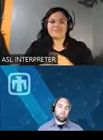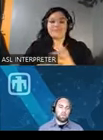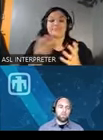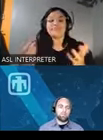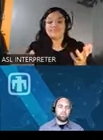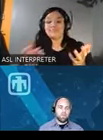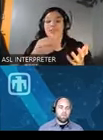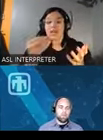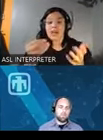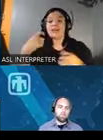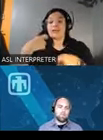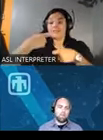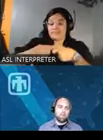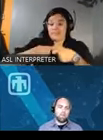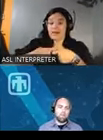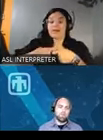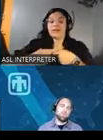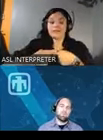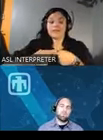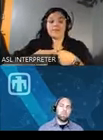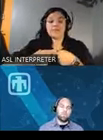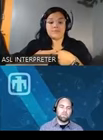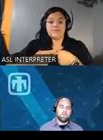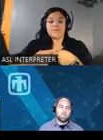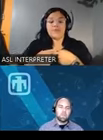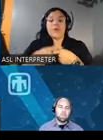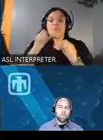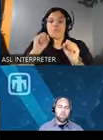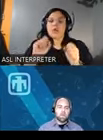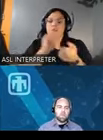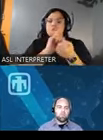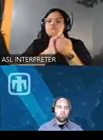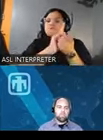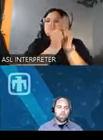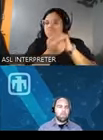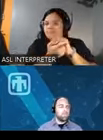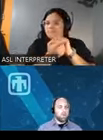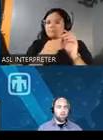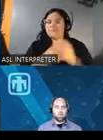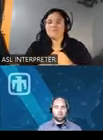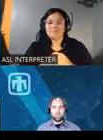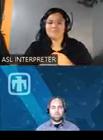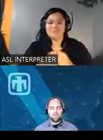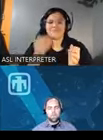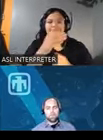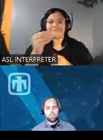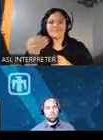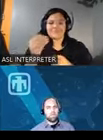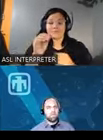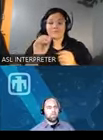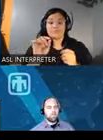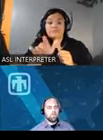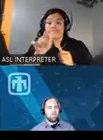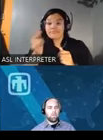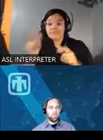the site in Spanish. There are some tips for how to use Google Chrome and translate. And then I'll go on to the next slide, which is the